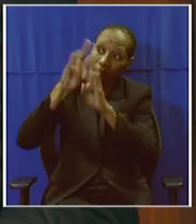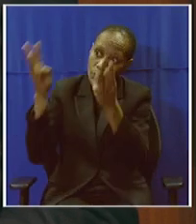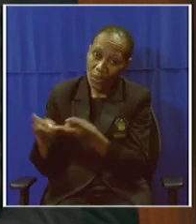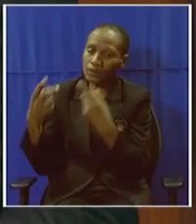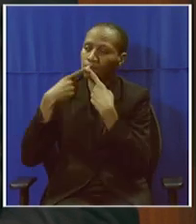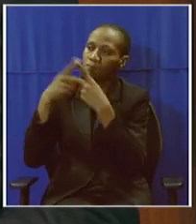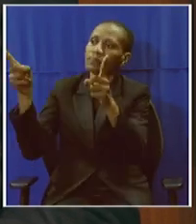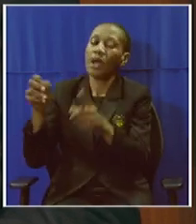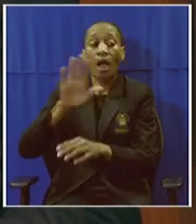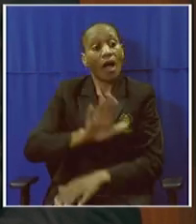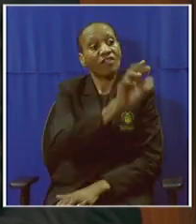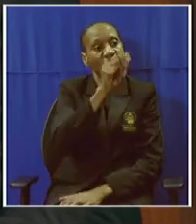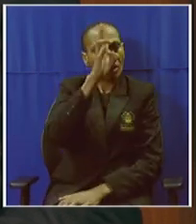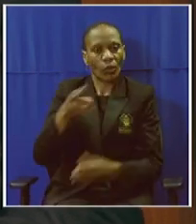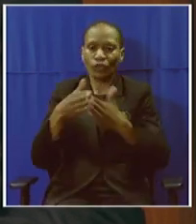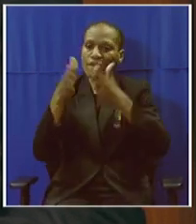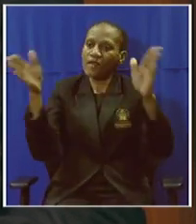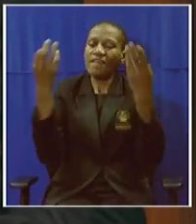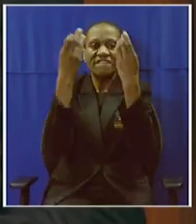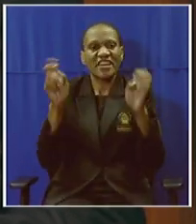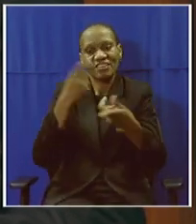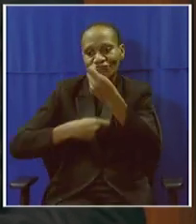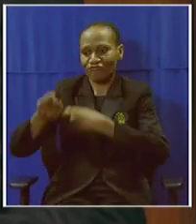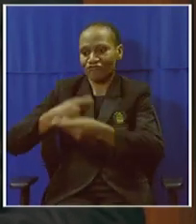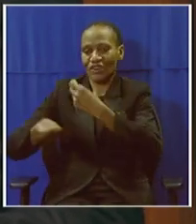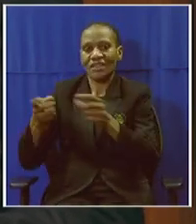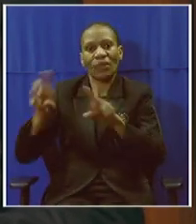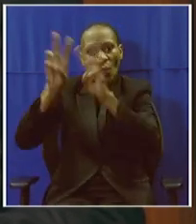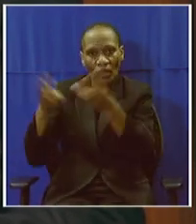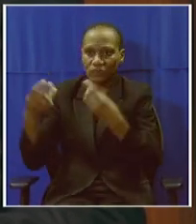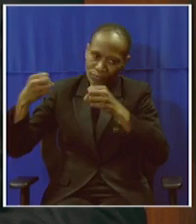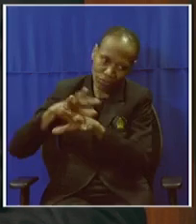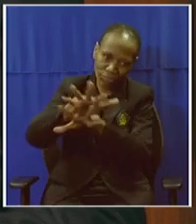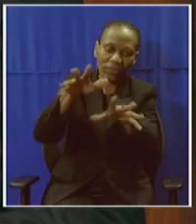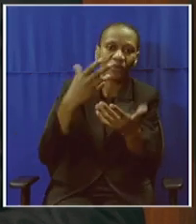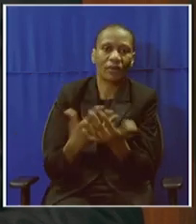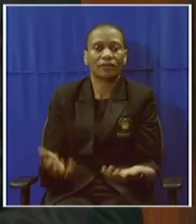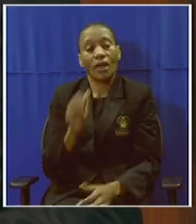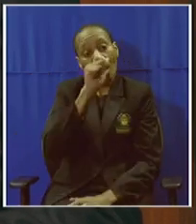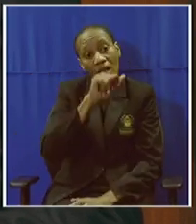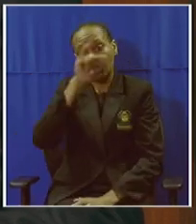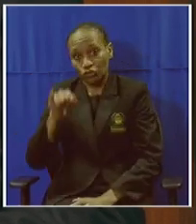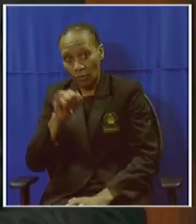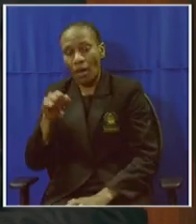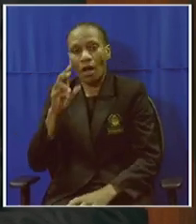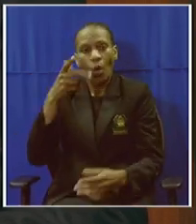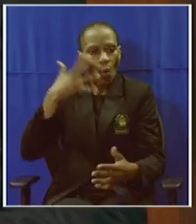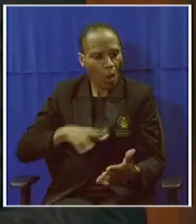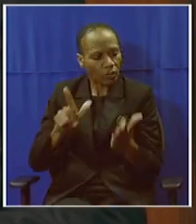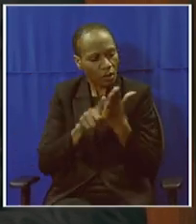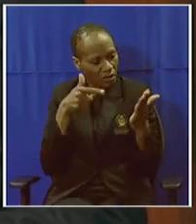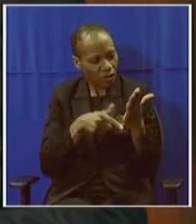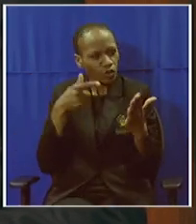largest free trade area in the world. And Aljama warns against legislation to exclude